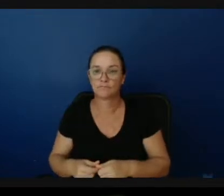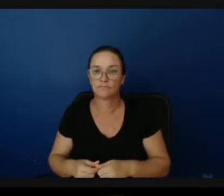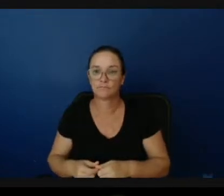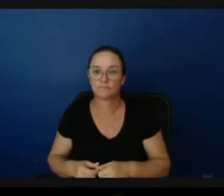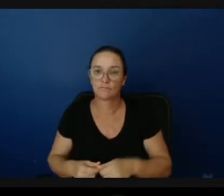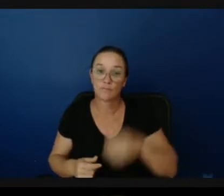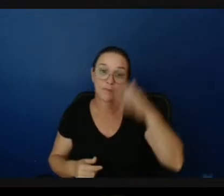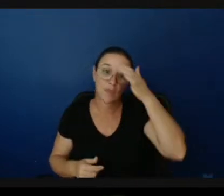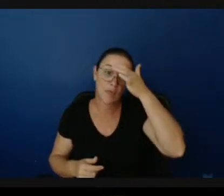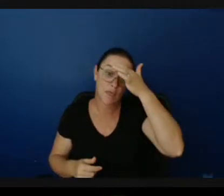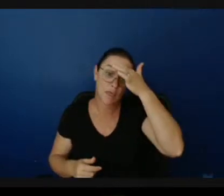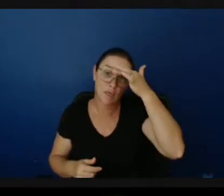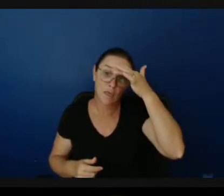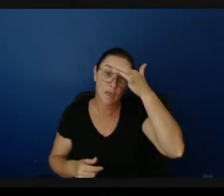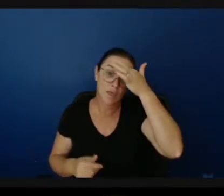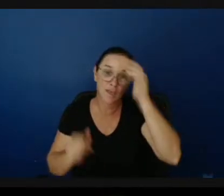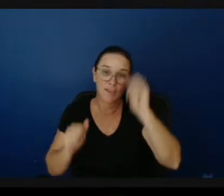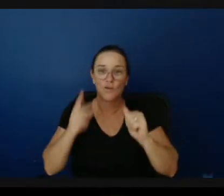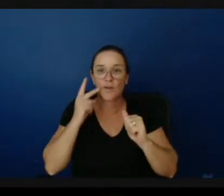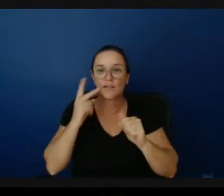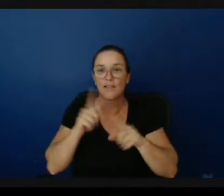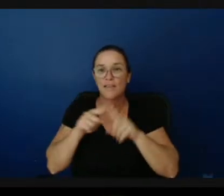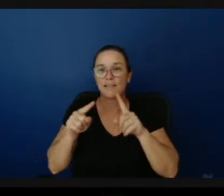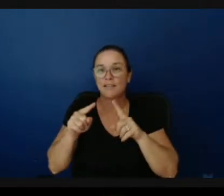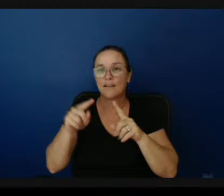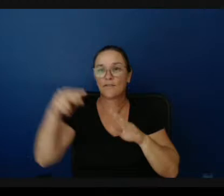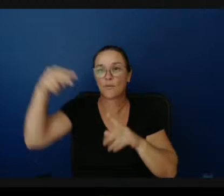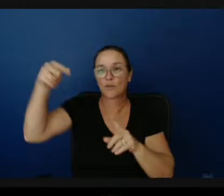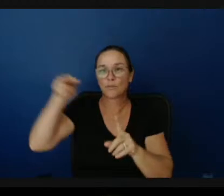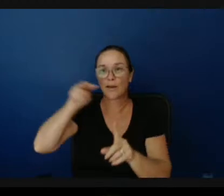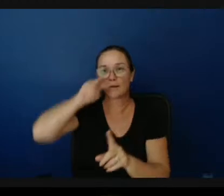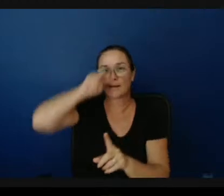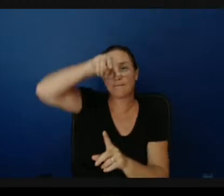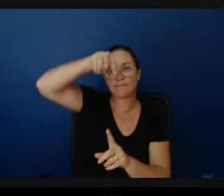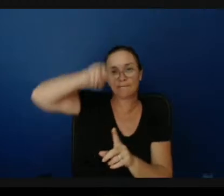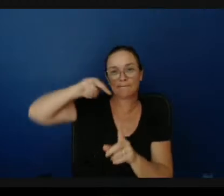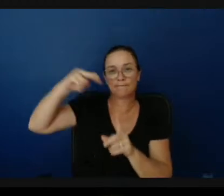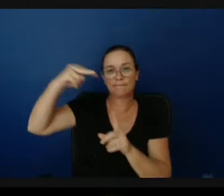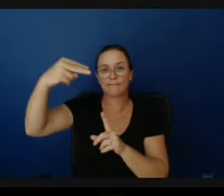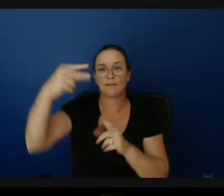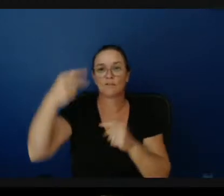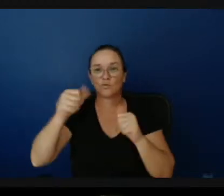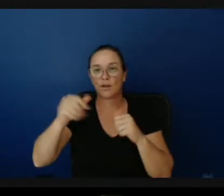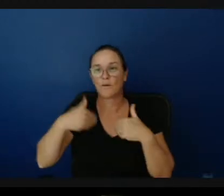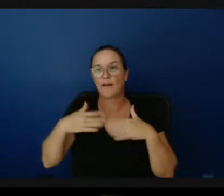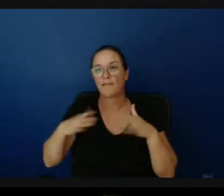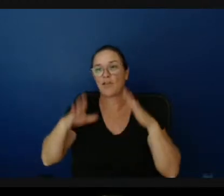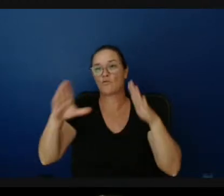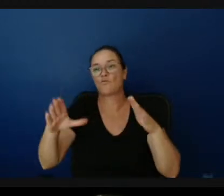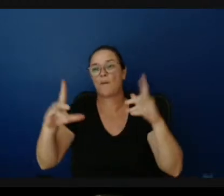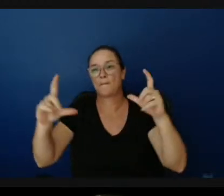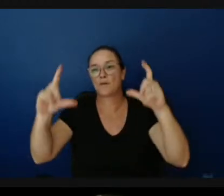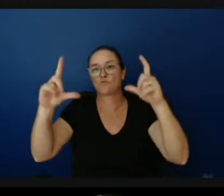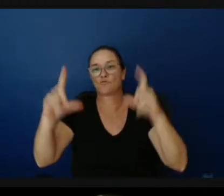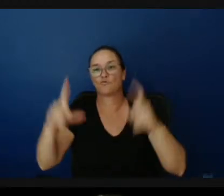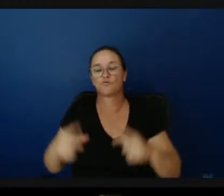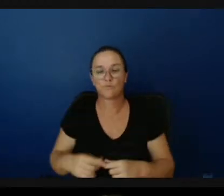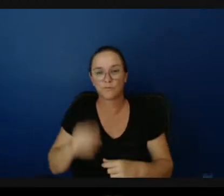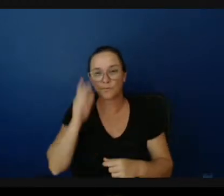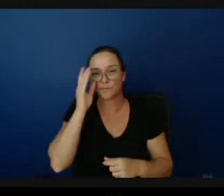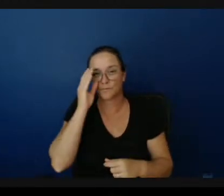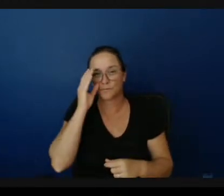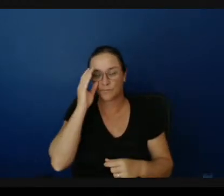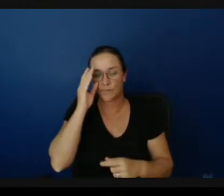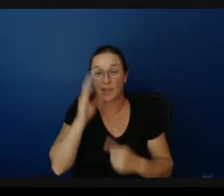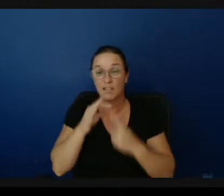You see the different angles that people are able to get from it. It's just, trying to get that great shot, that perfect shot, especially